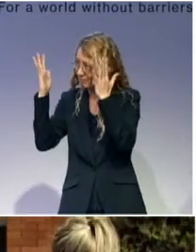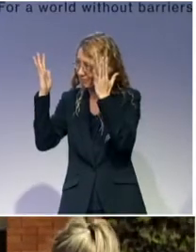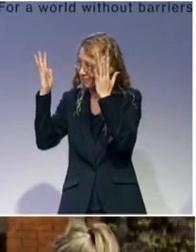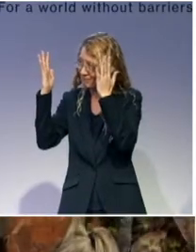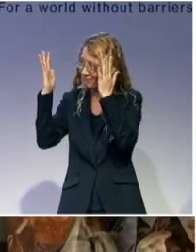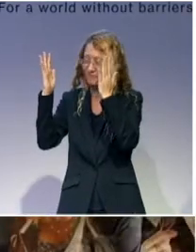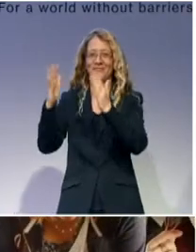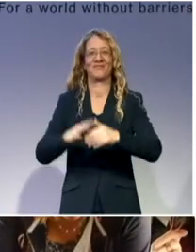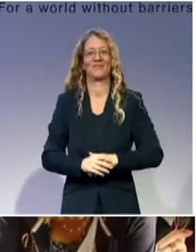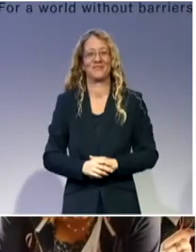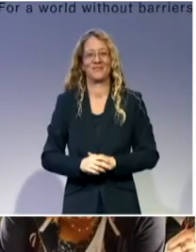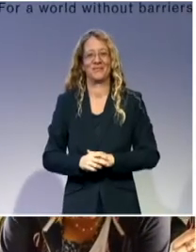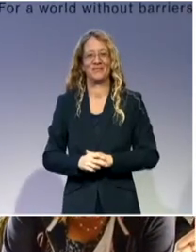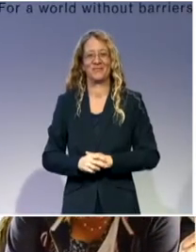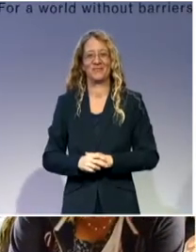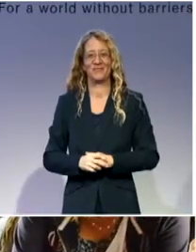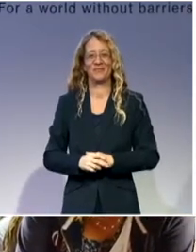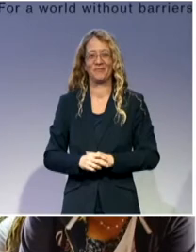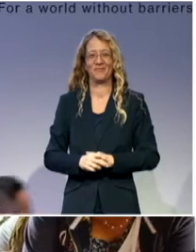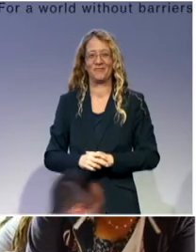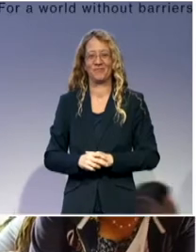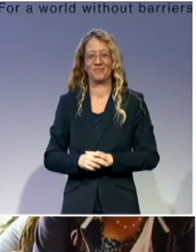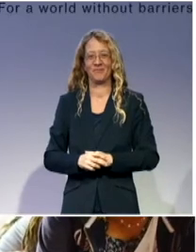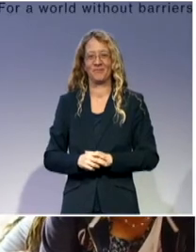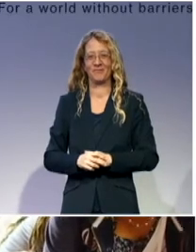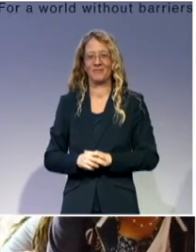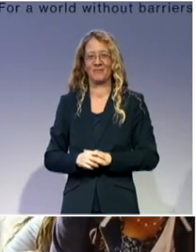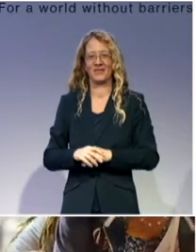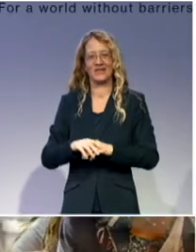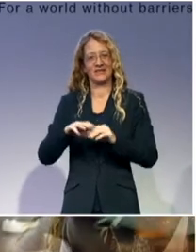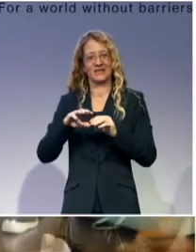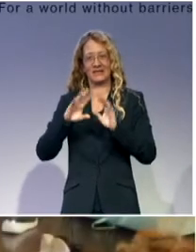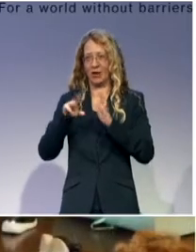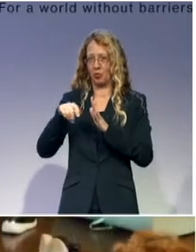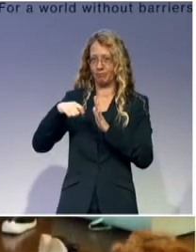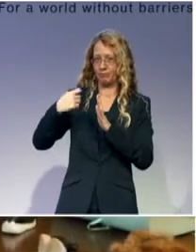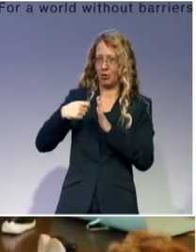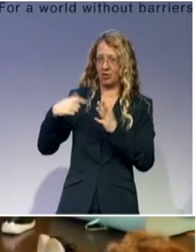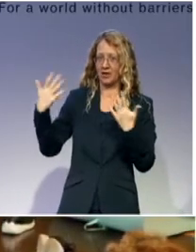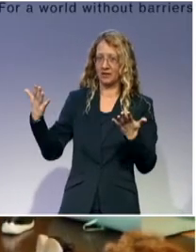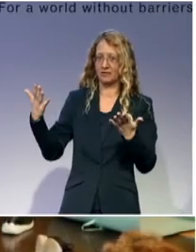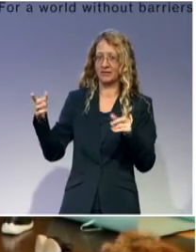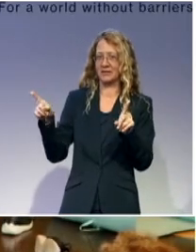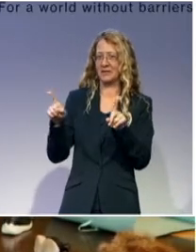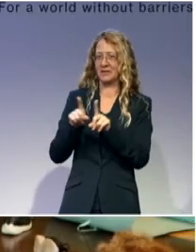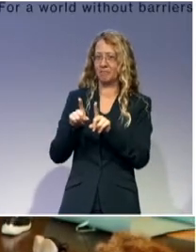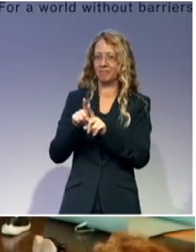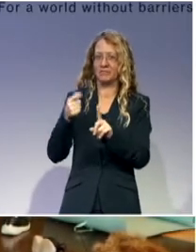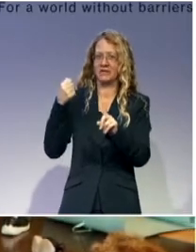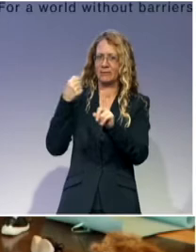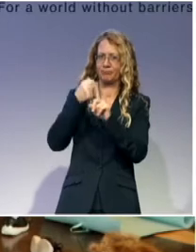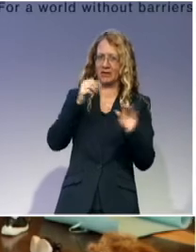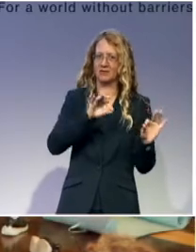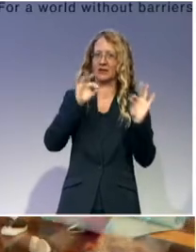Zero Project awardee and Impact Transfer participant. The four organizations are working together to promote